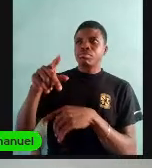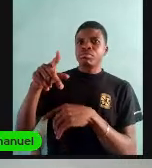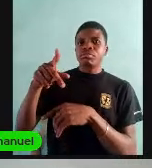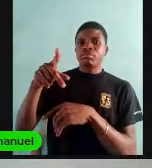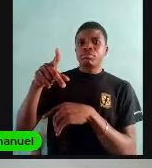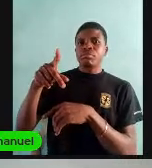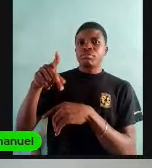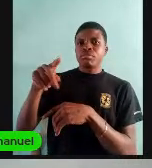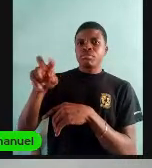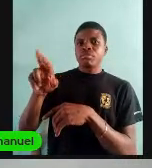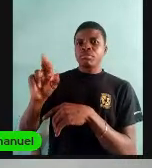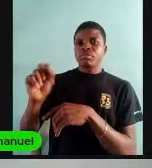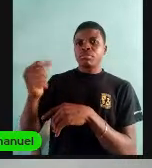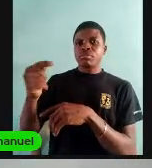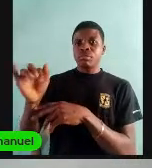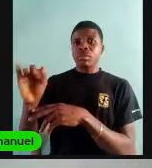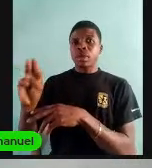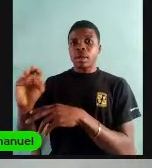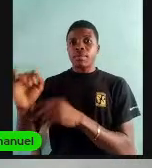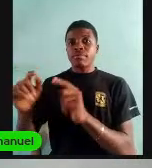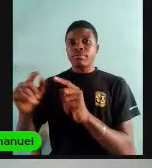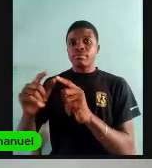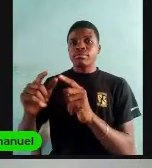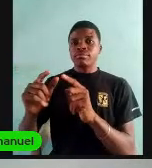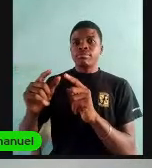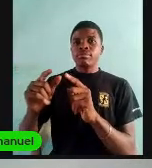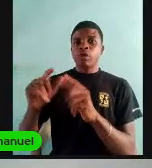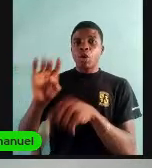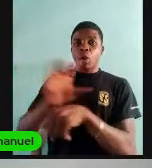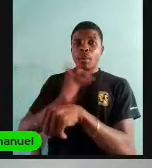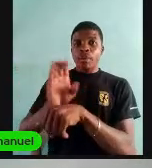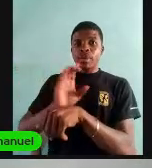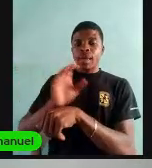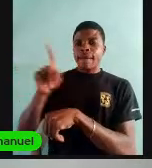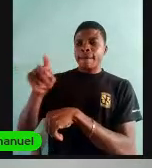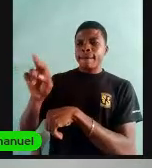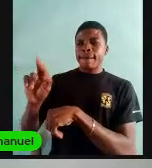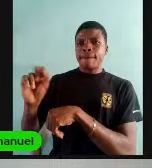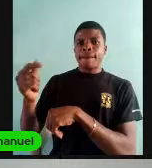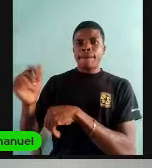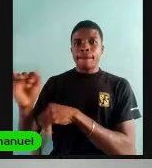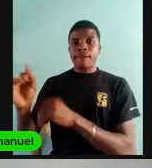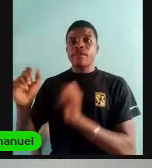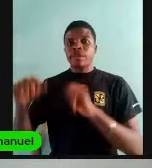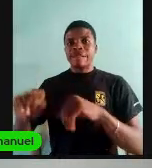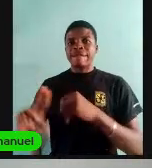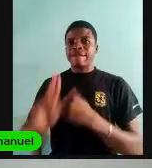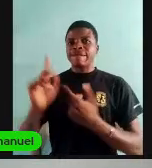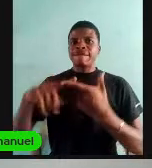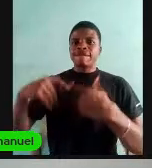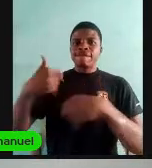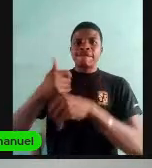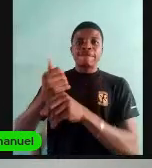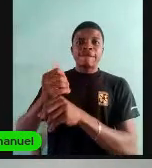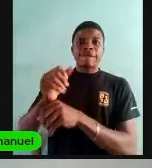call there's a popular term I'm trying to actually recall. We